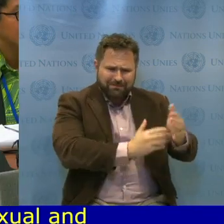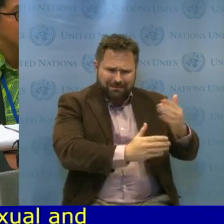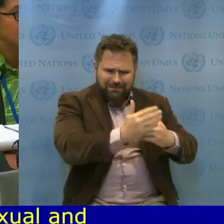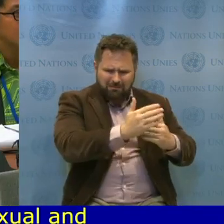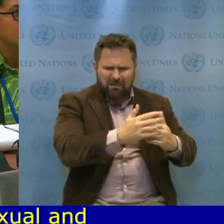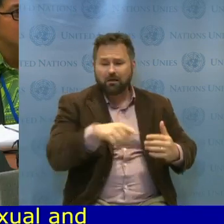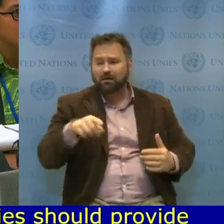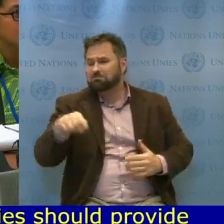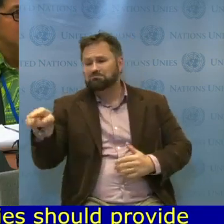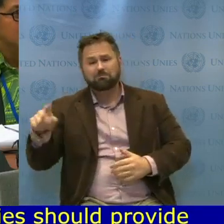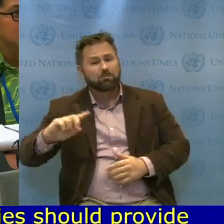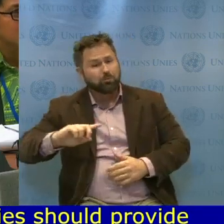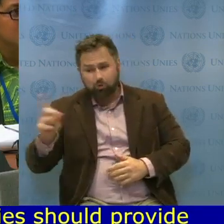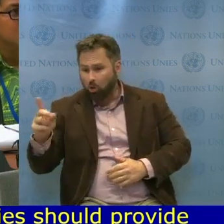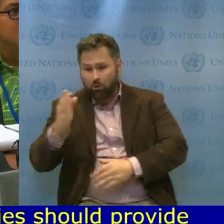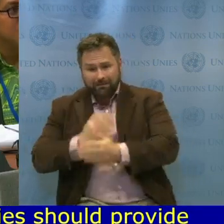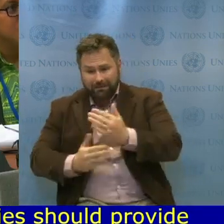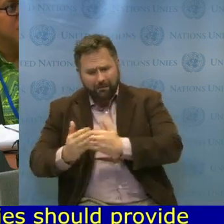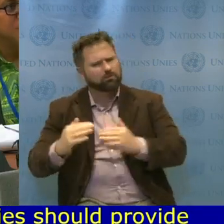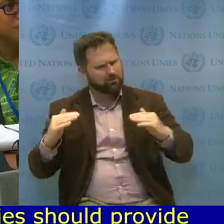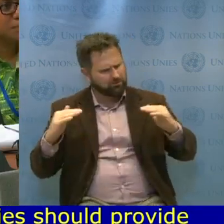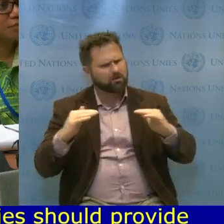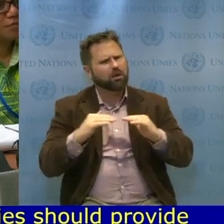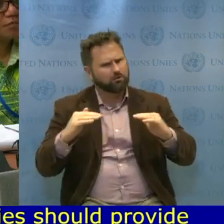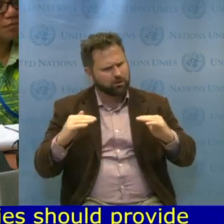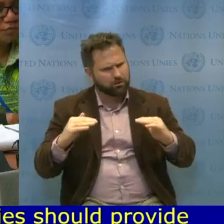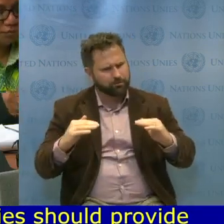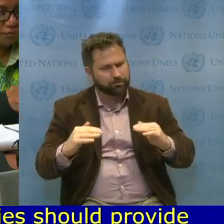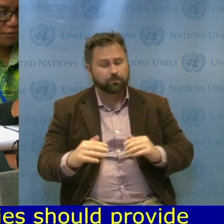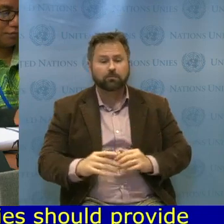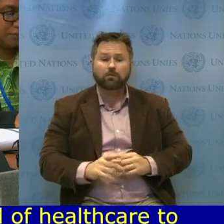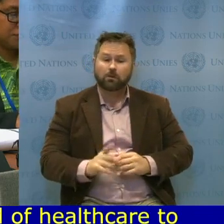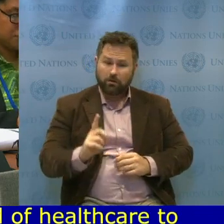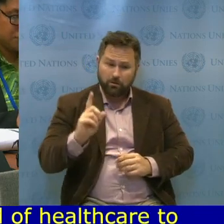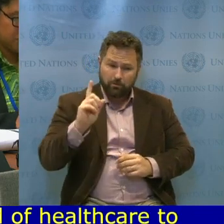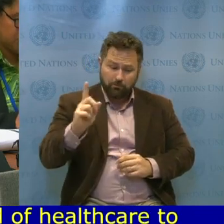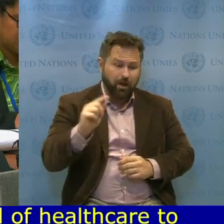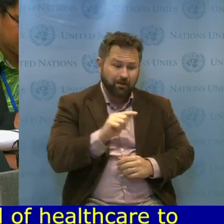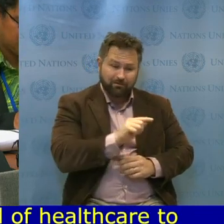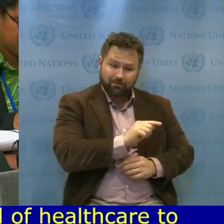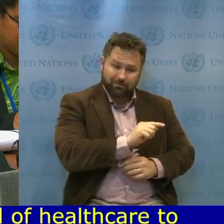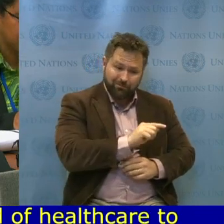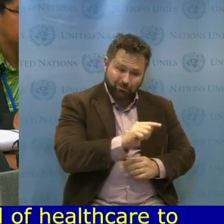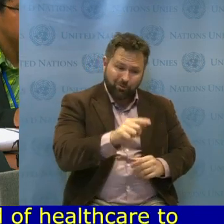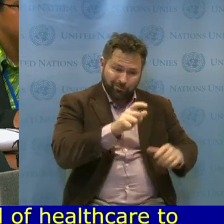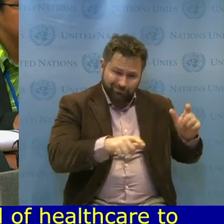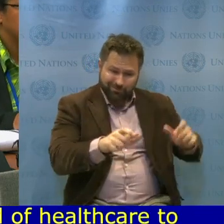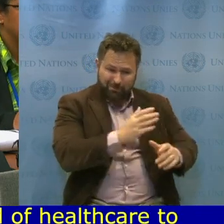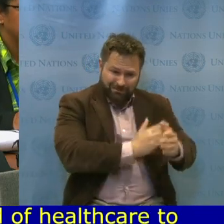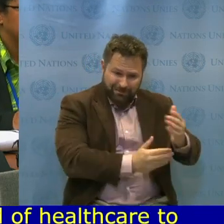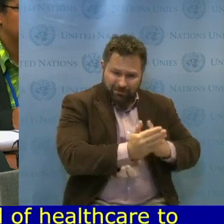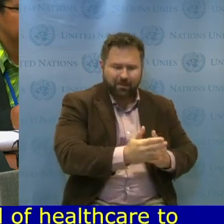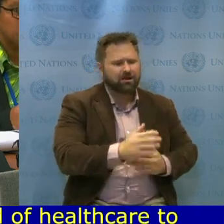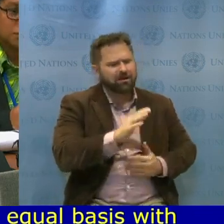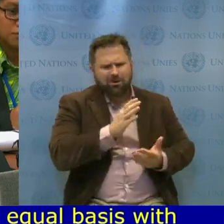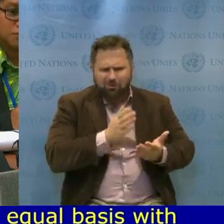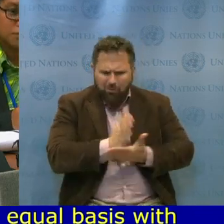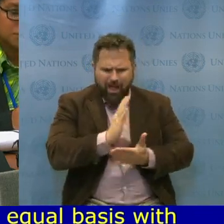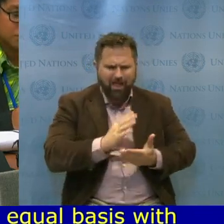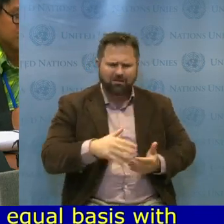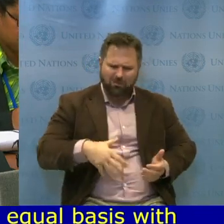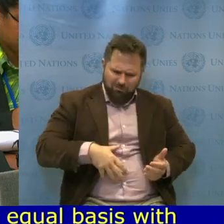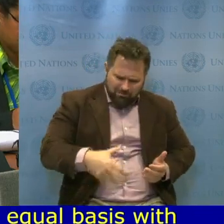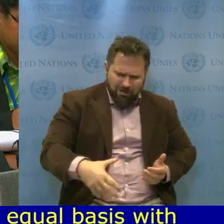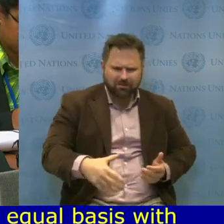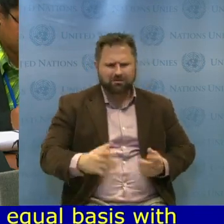with others. However, the sexual and reproductive health rights and services of persons with disabilities are